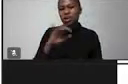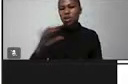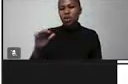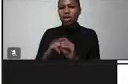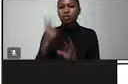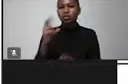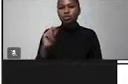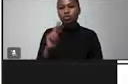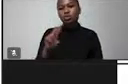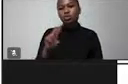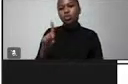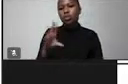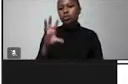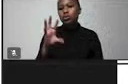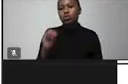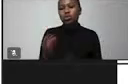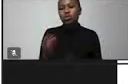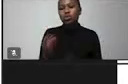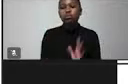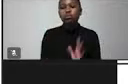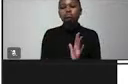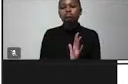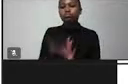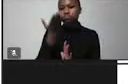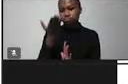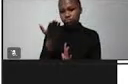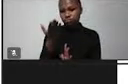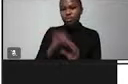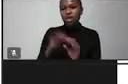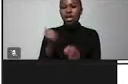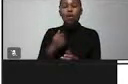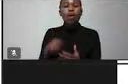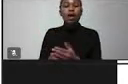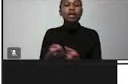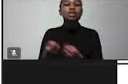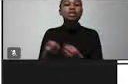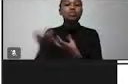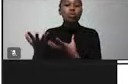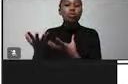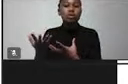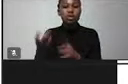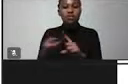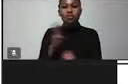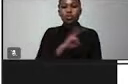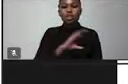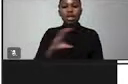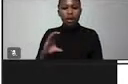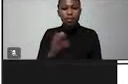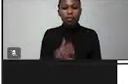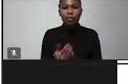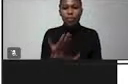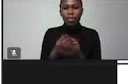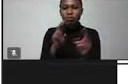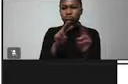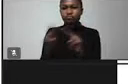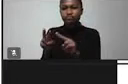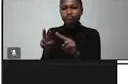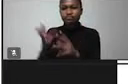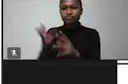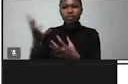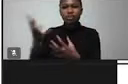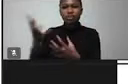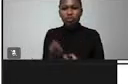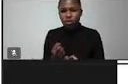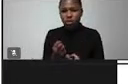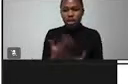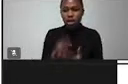has been an increase in terms of our exports from the Western Cape. Looking at imports, because you have to look at it at both